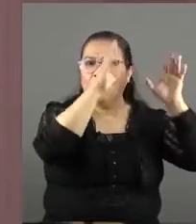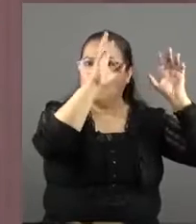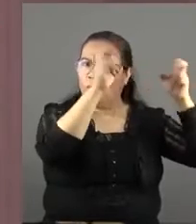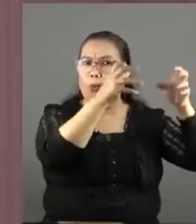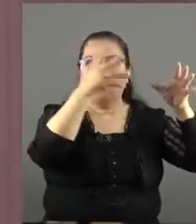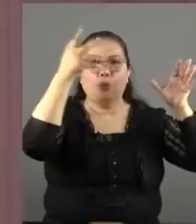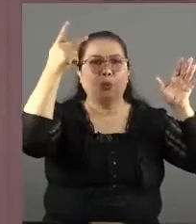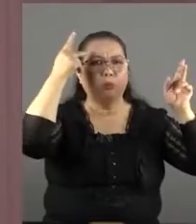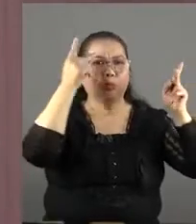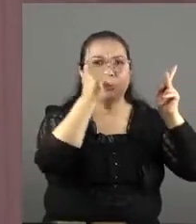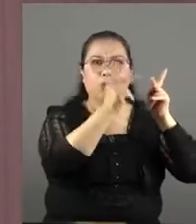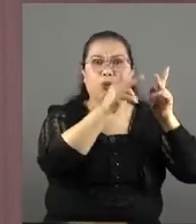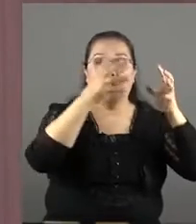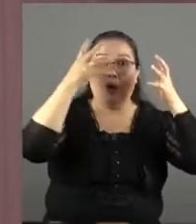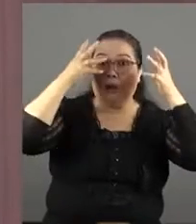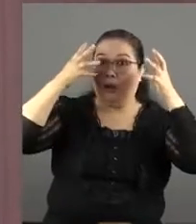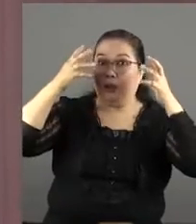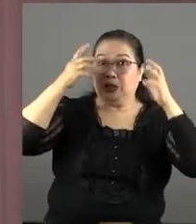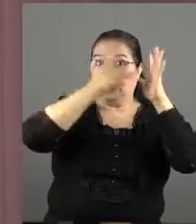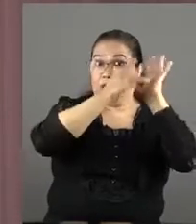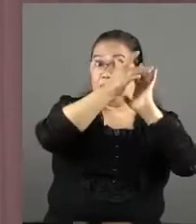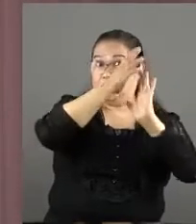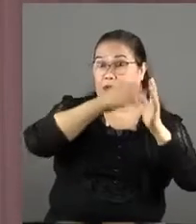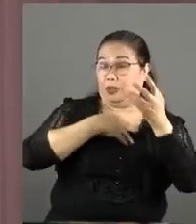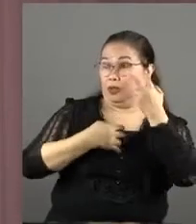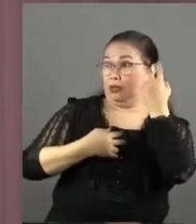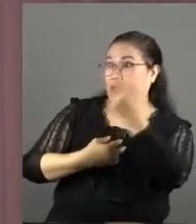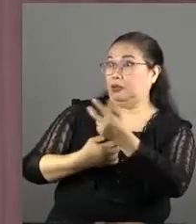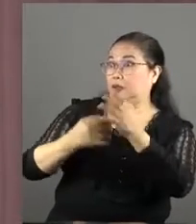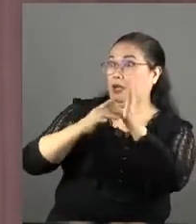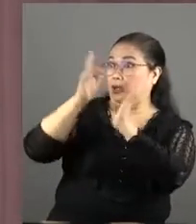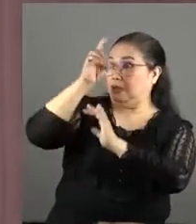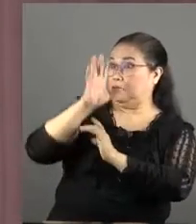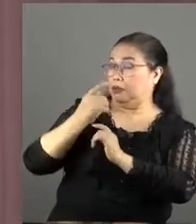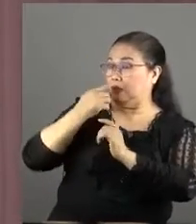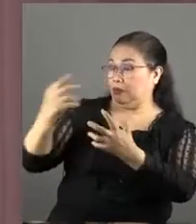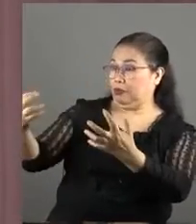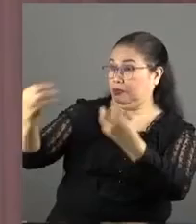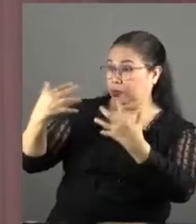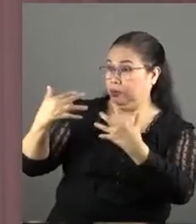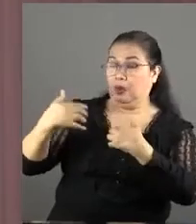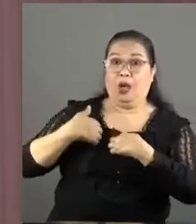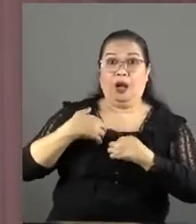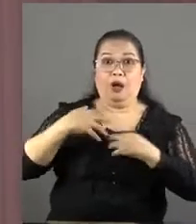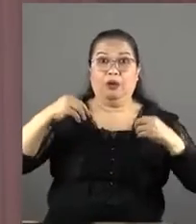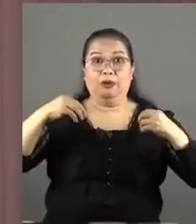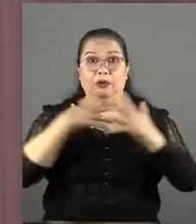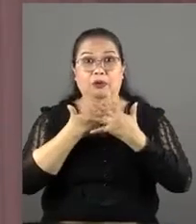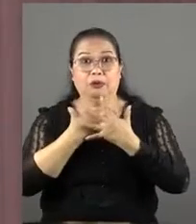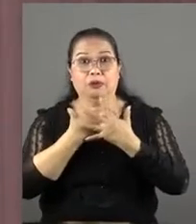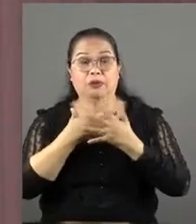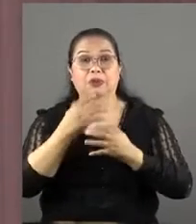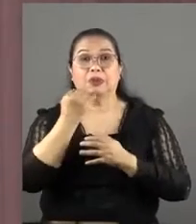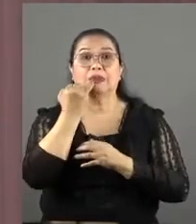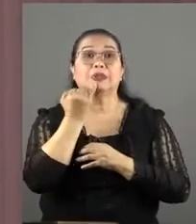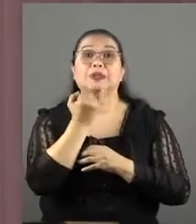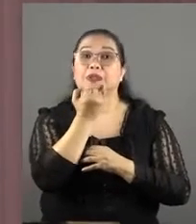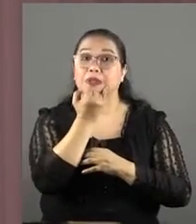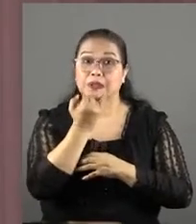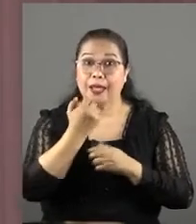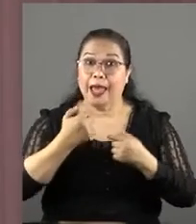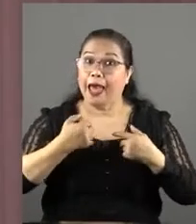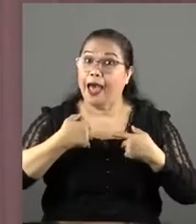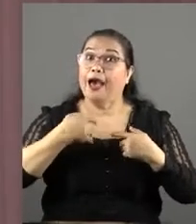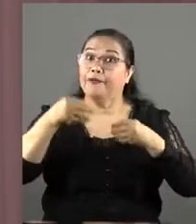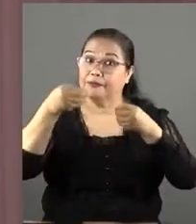done on purpose. It was to evoke fear in Israel because they're being given a covenant.